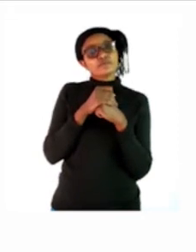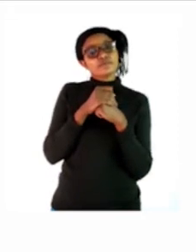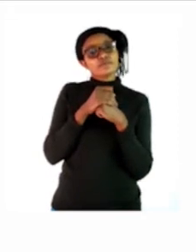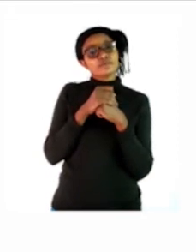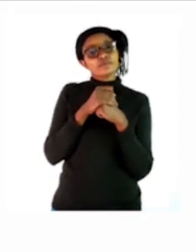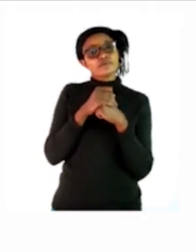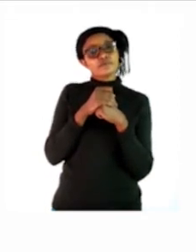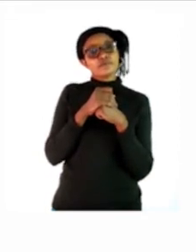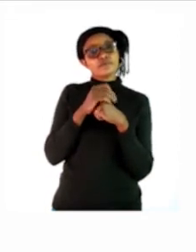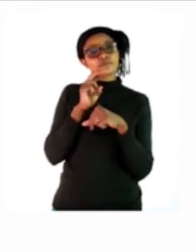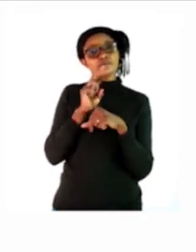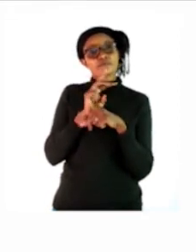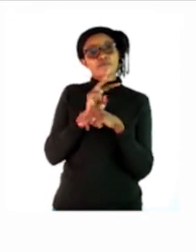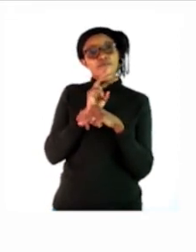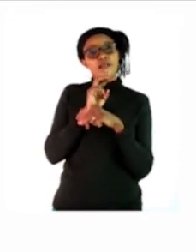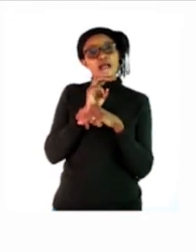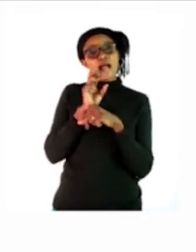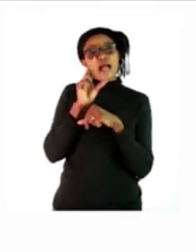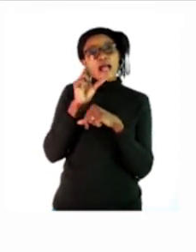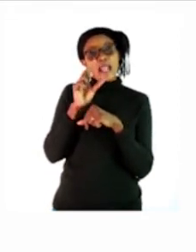The third word, life.